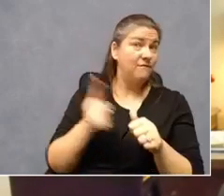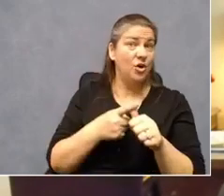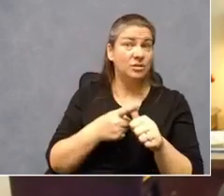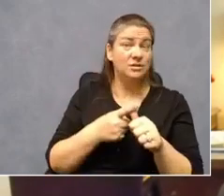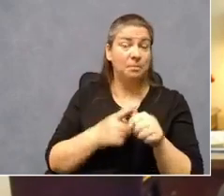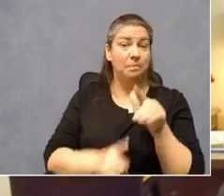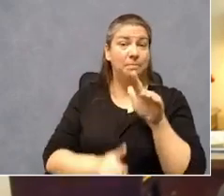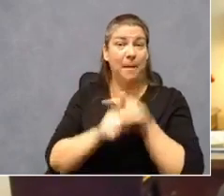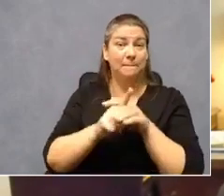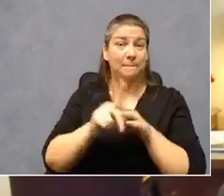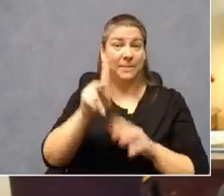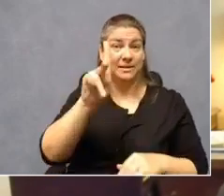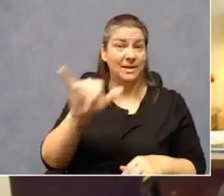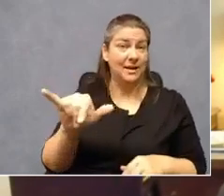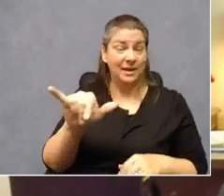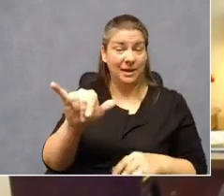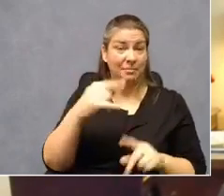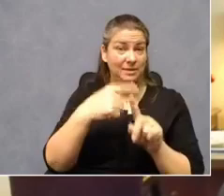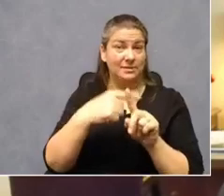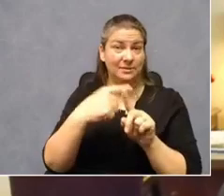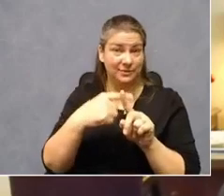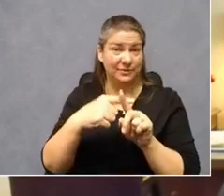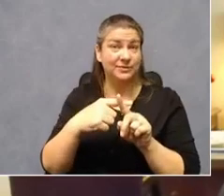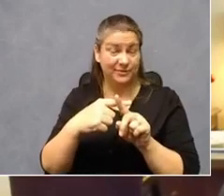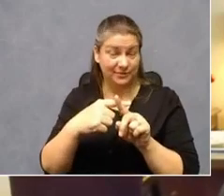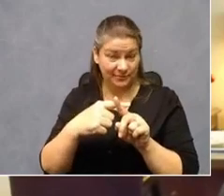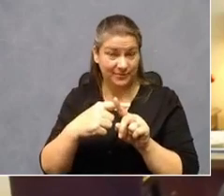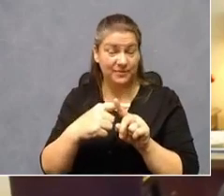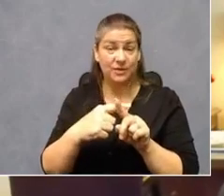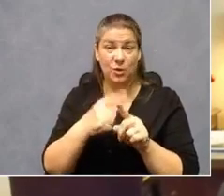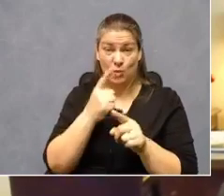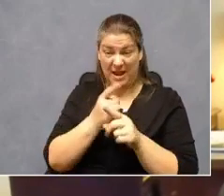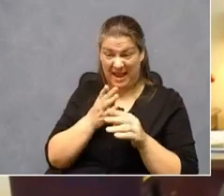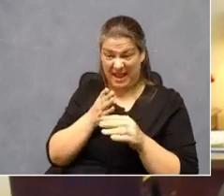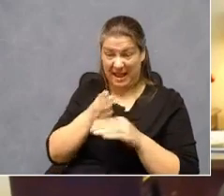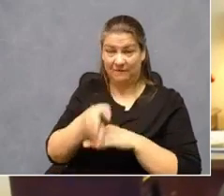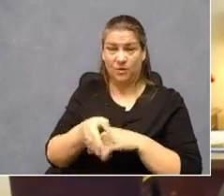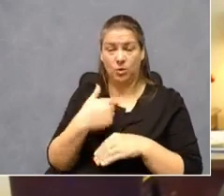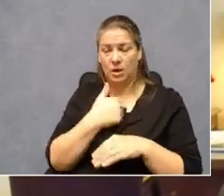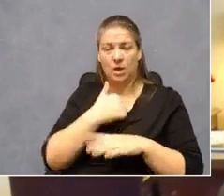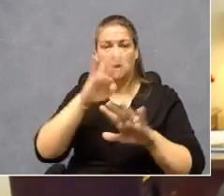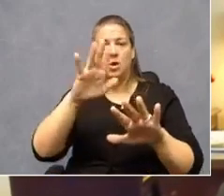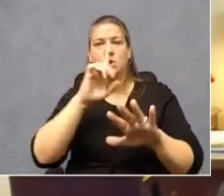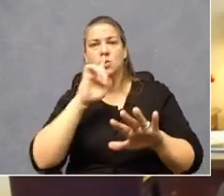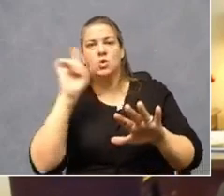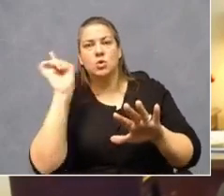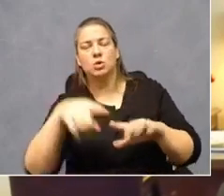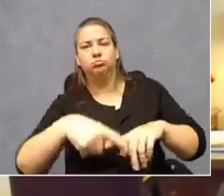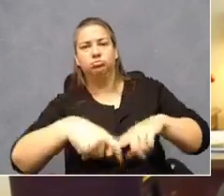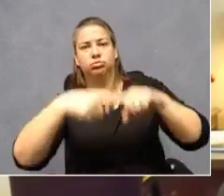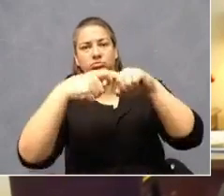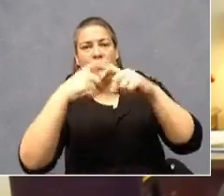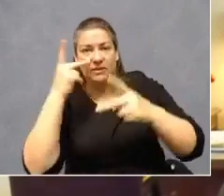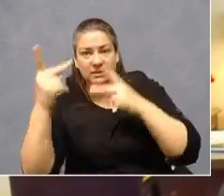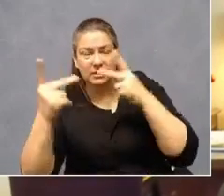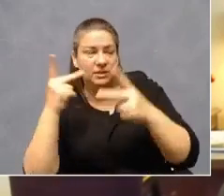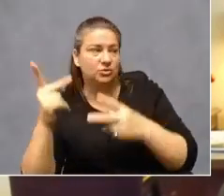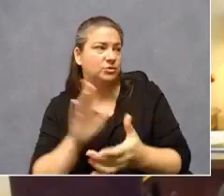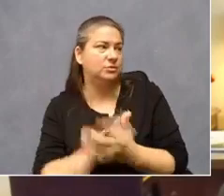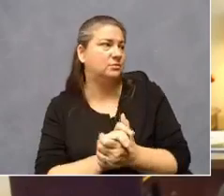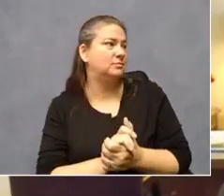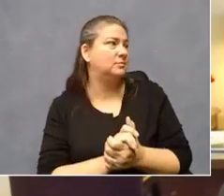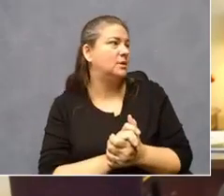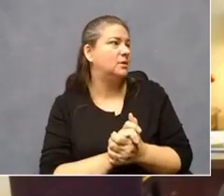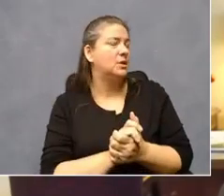And very soon after, we issued an executive order with respect to visitation, really